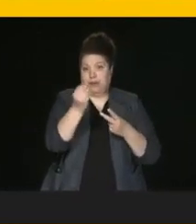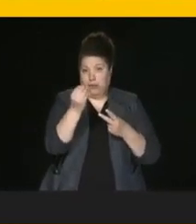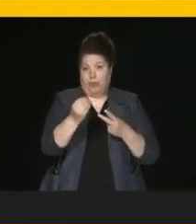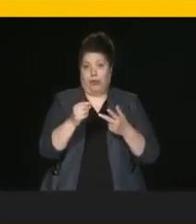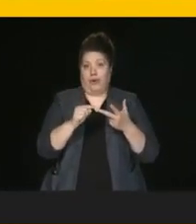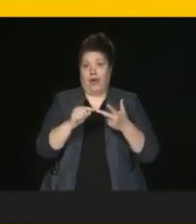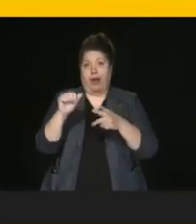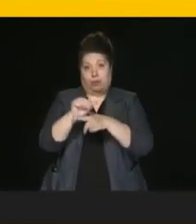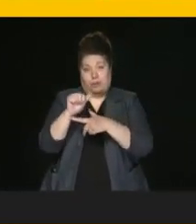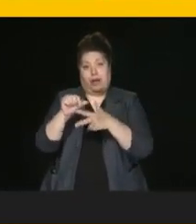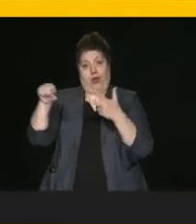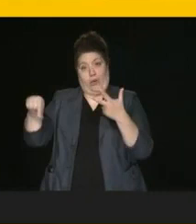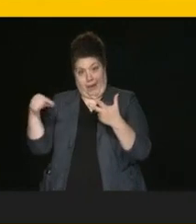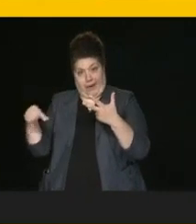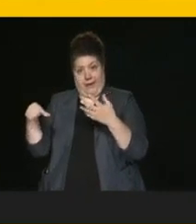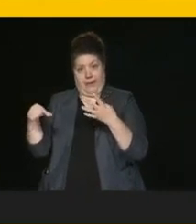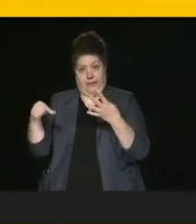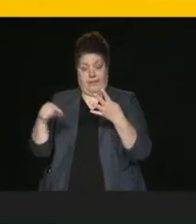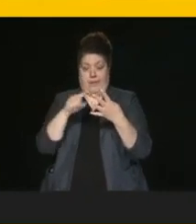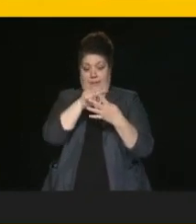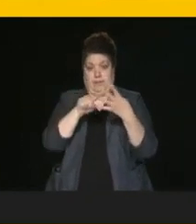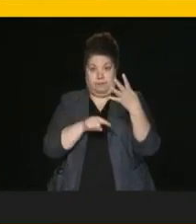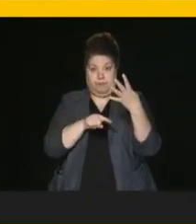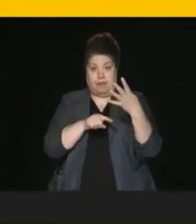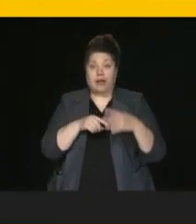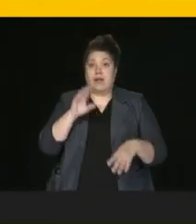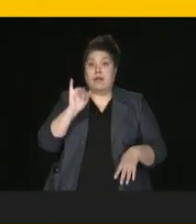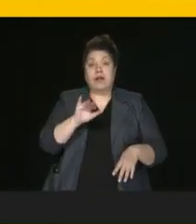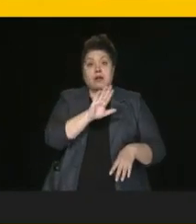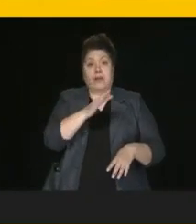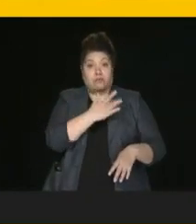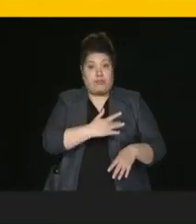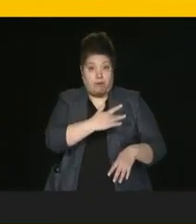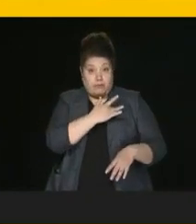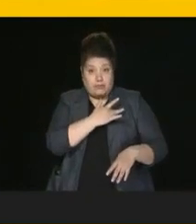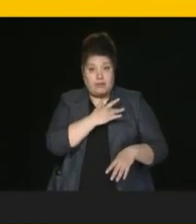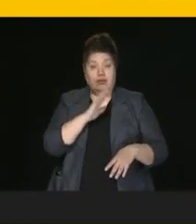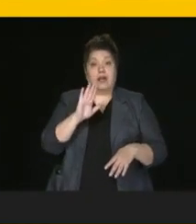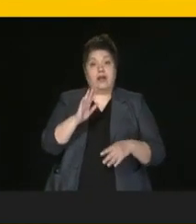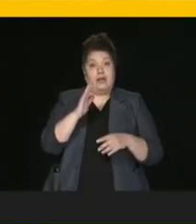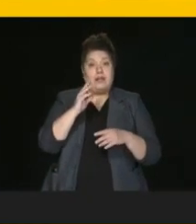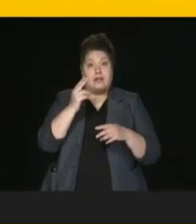However, all provinces and territories, with the exception of Nunavut, are reporting cases.